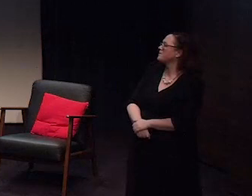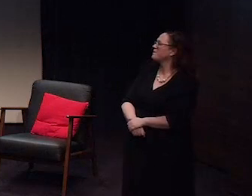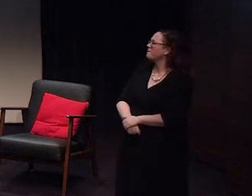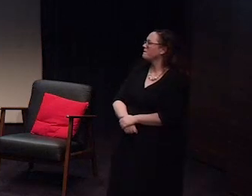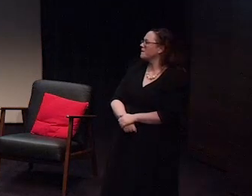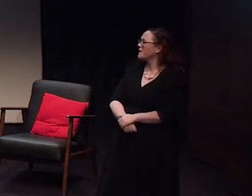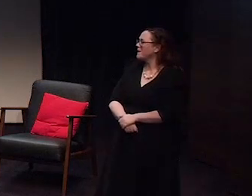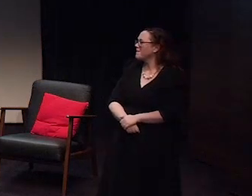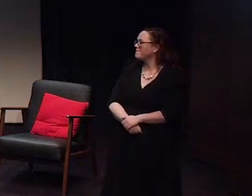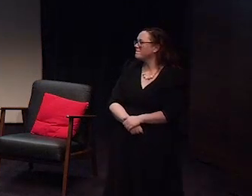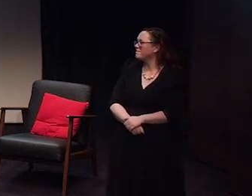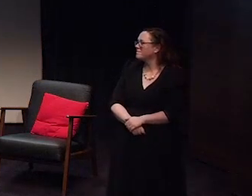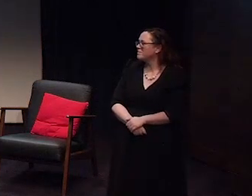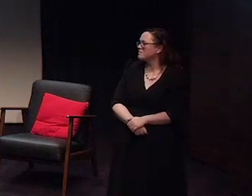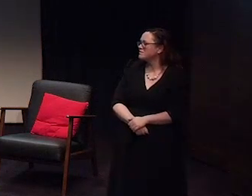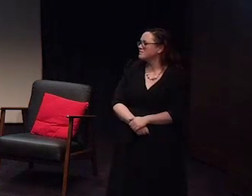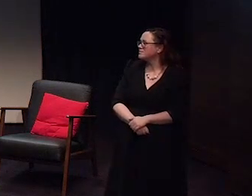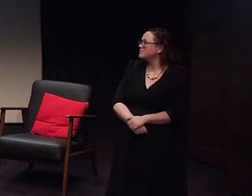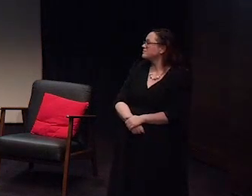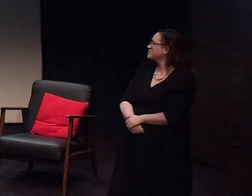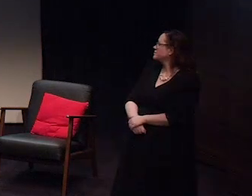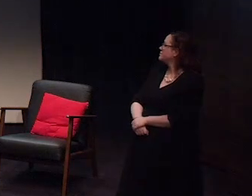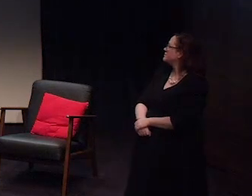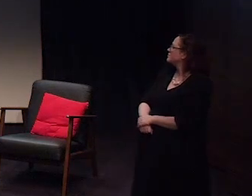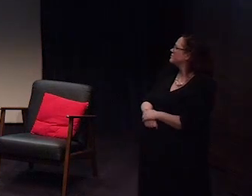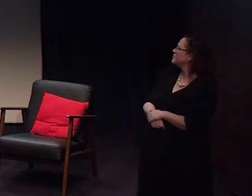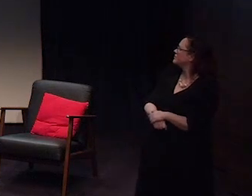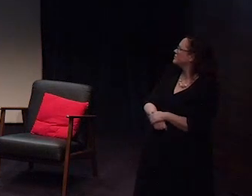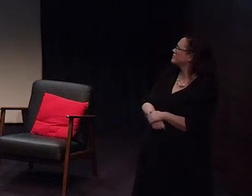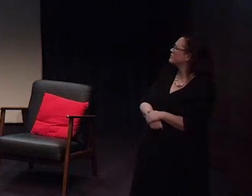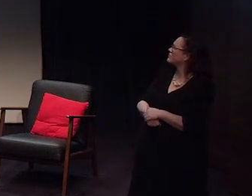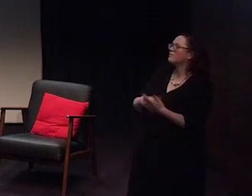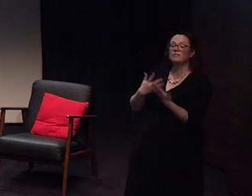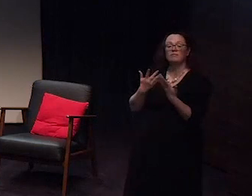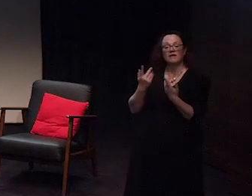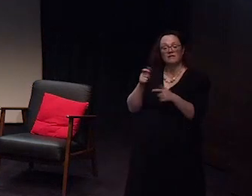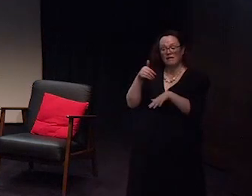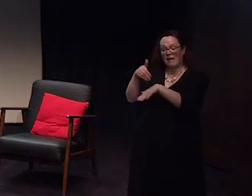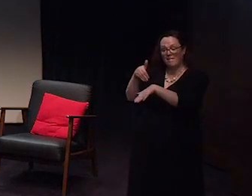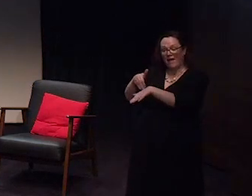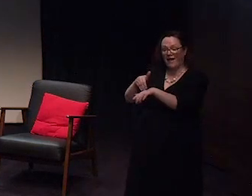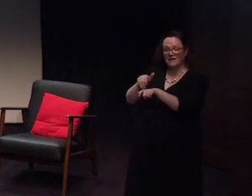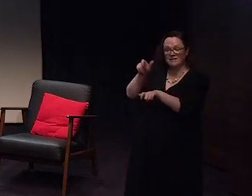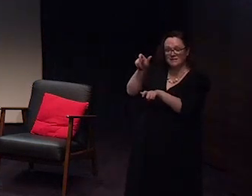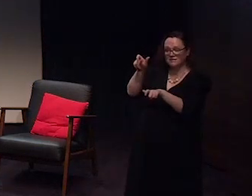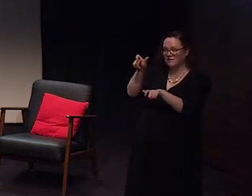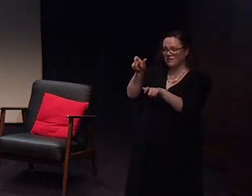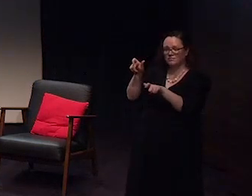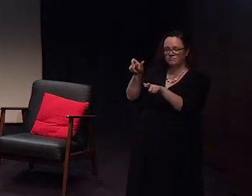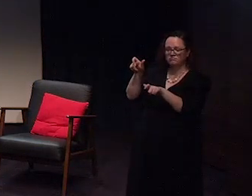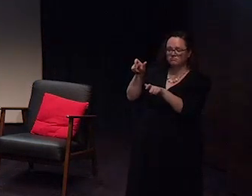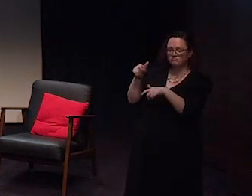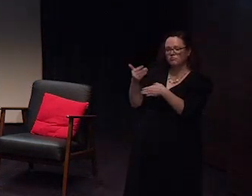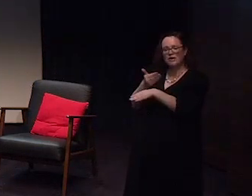this experience about the work done by emergency medical dispatchers. First, the communication process must be